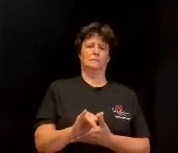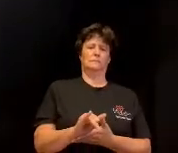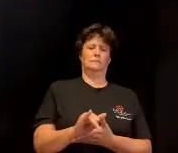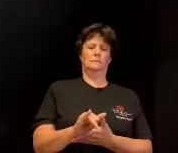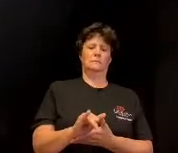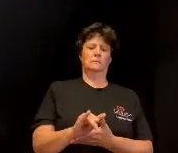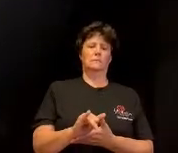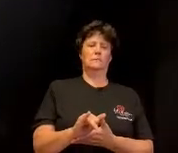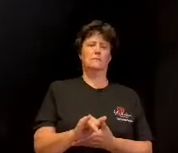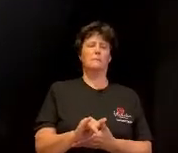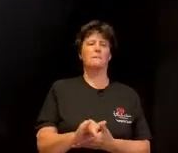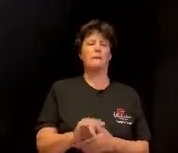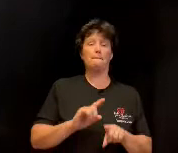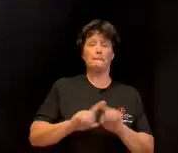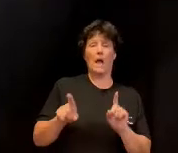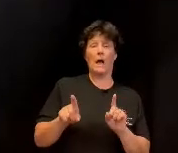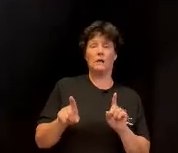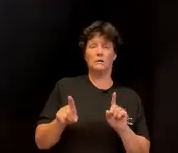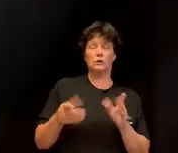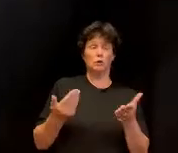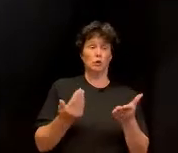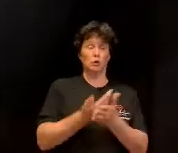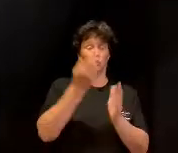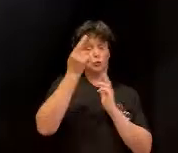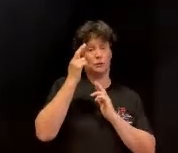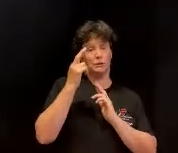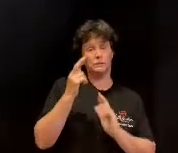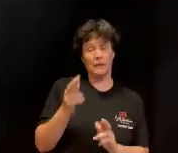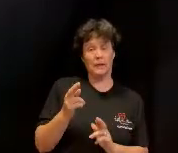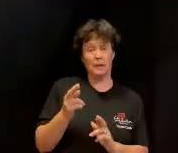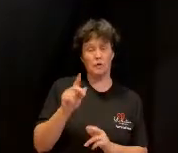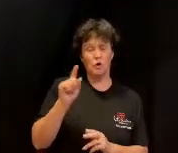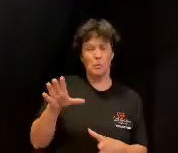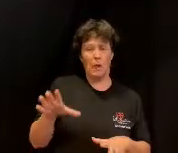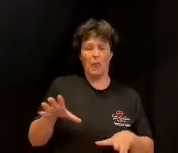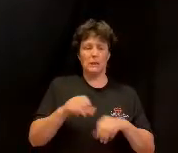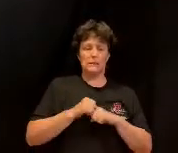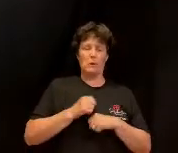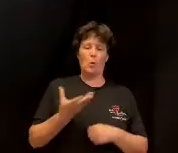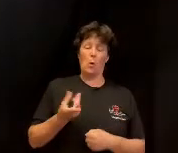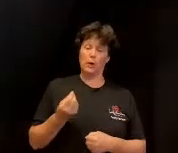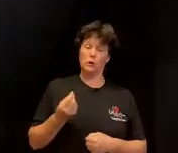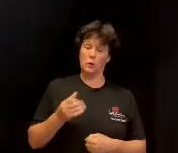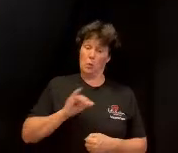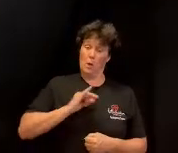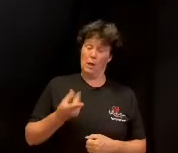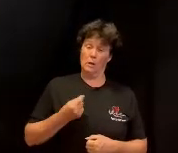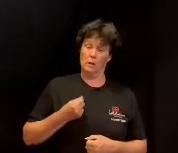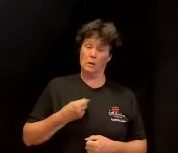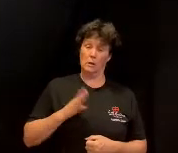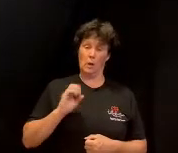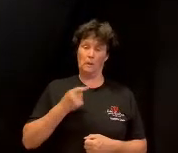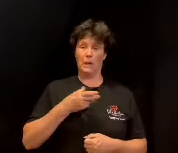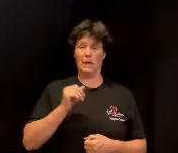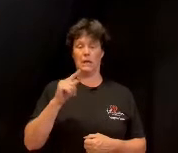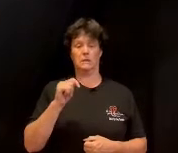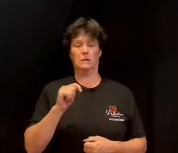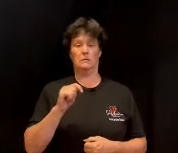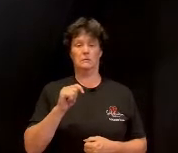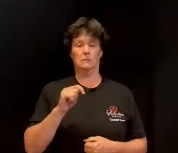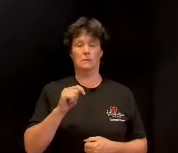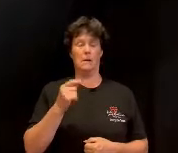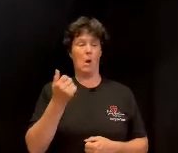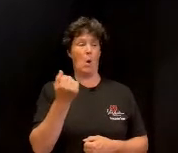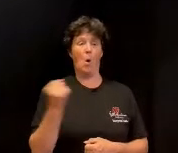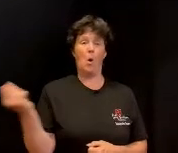So the new tolerance today, you must accept what I do or you're a bigot, you're intolerant, everyone's beliefs,